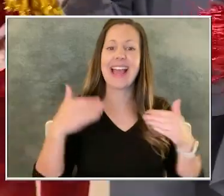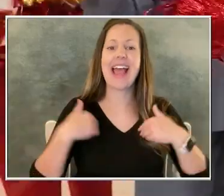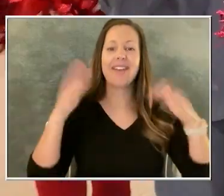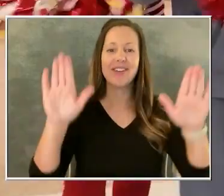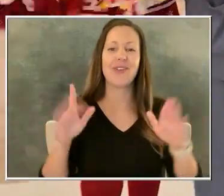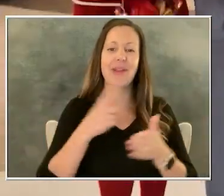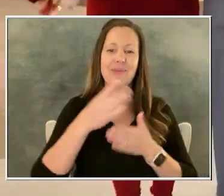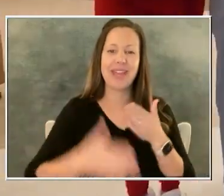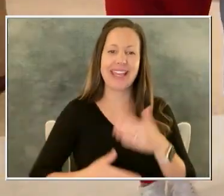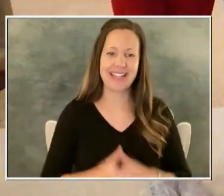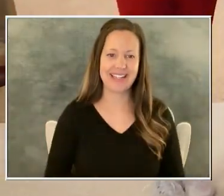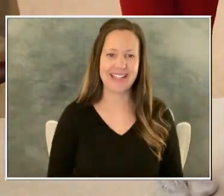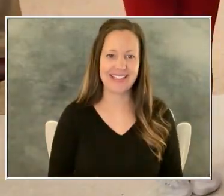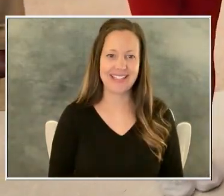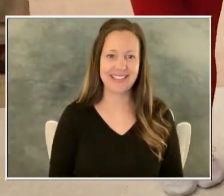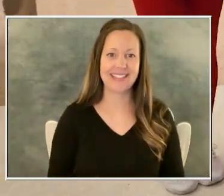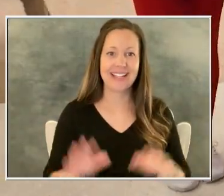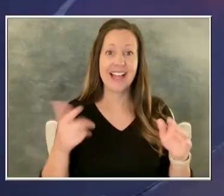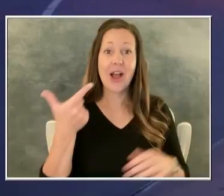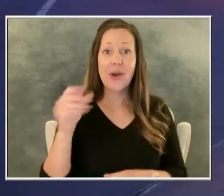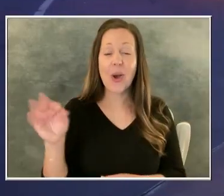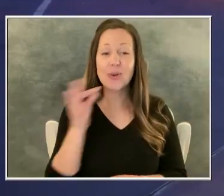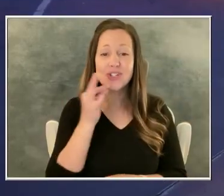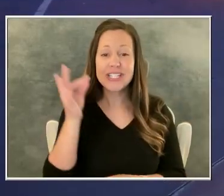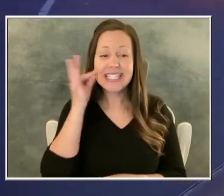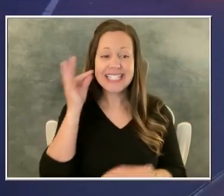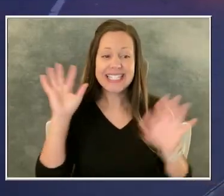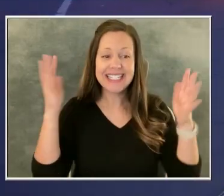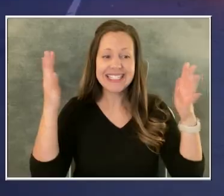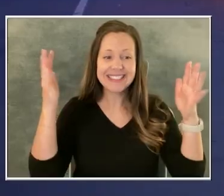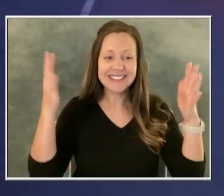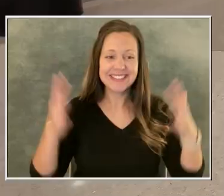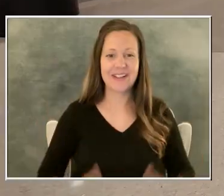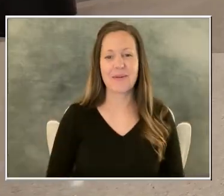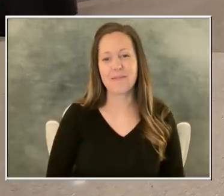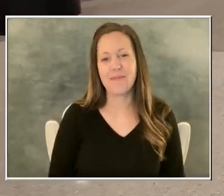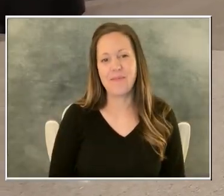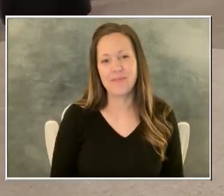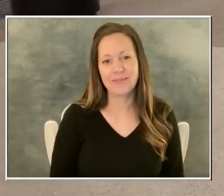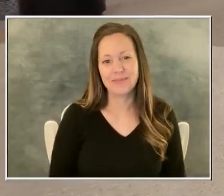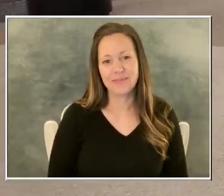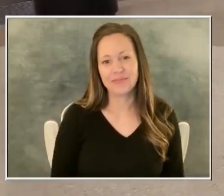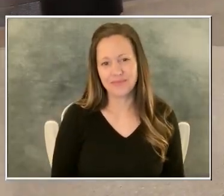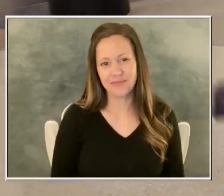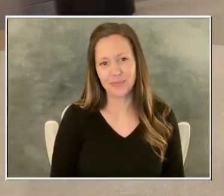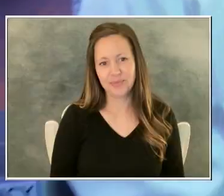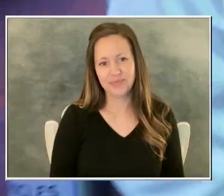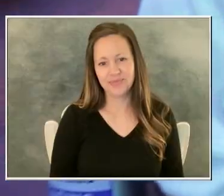How about those Chiefs?